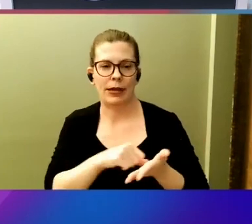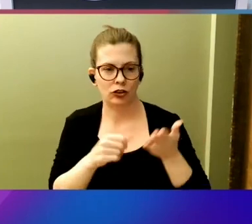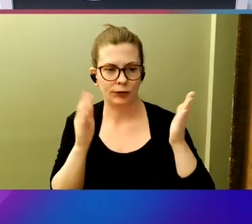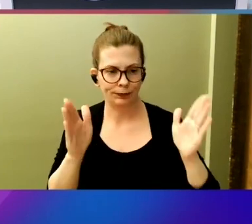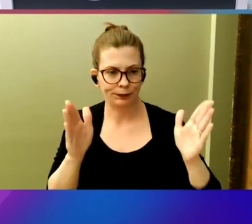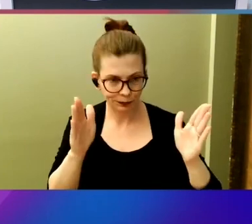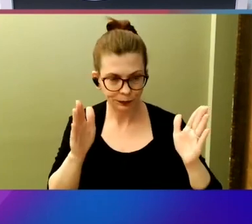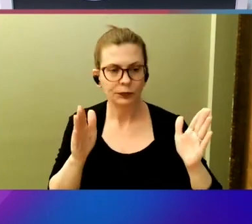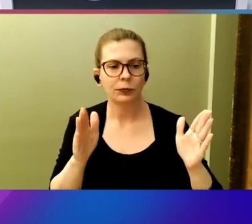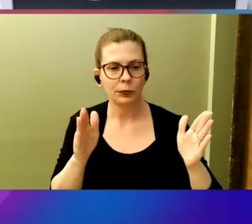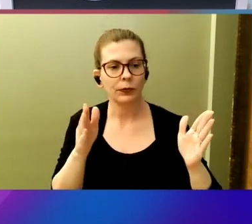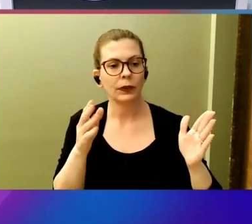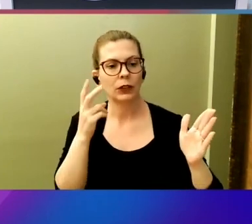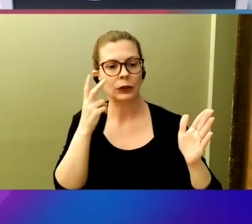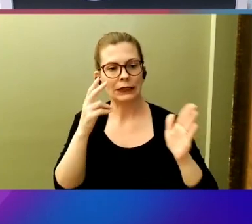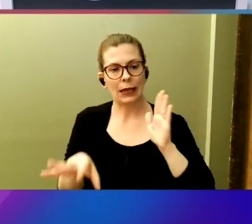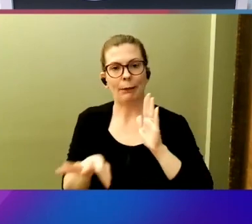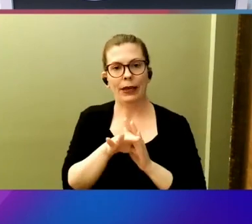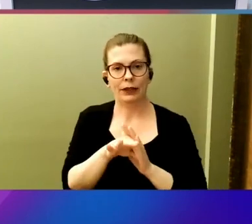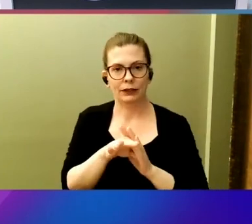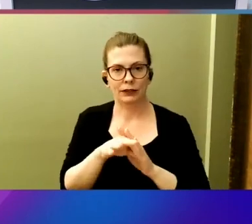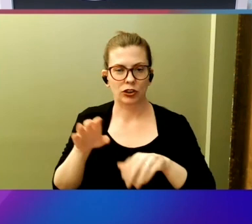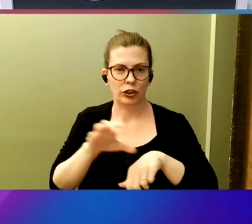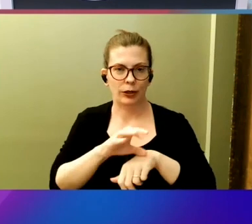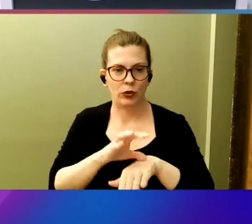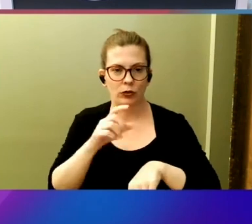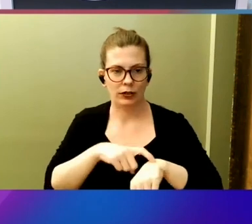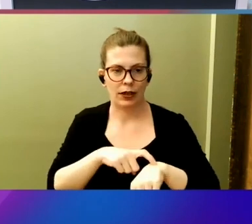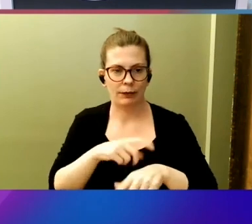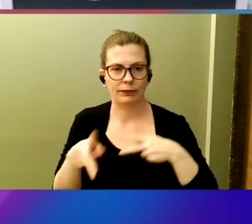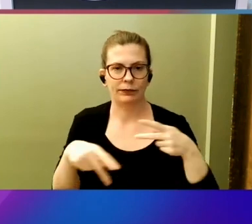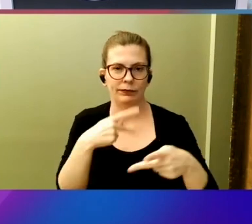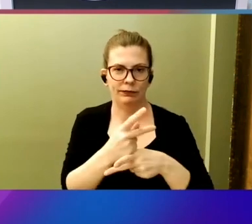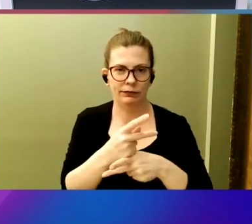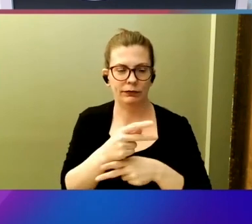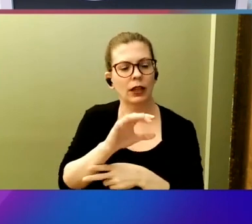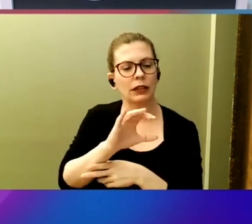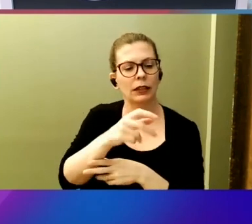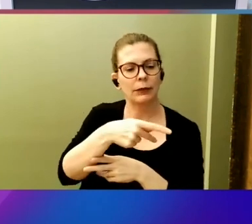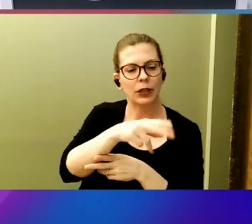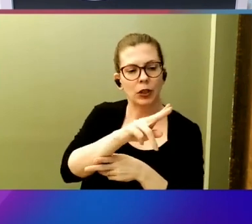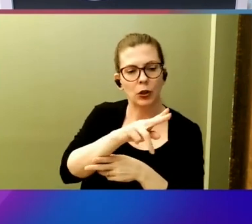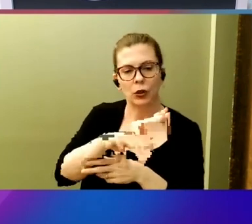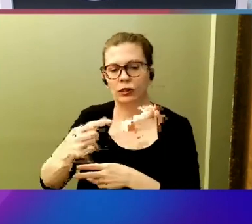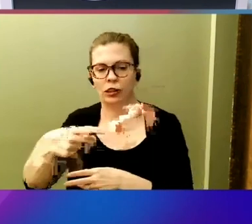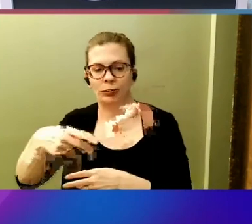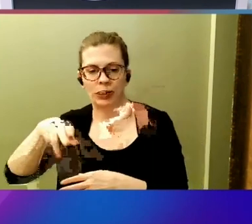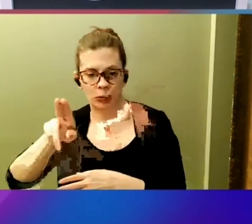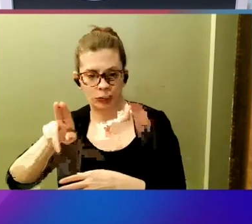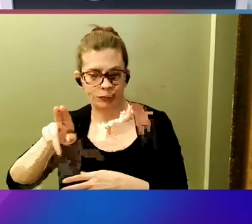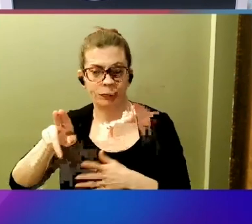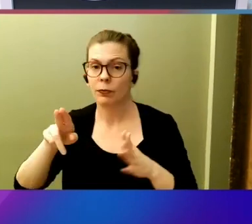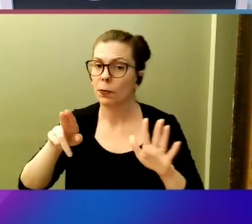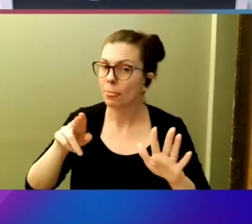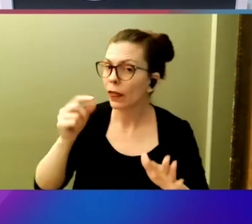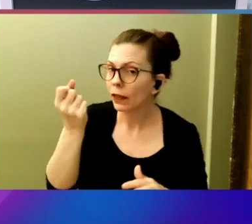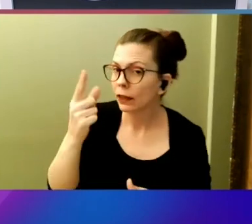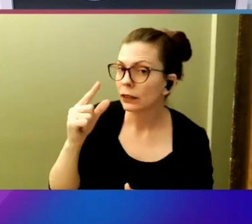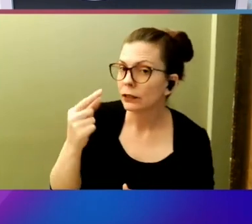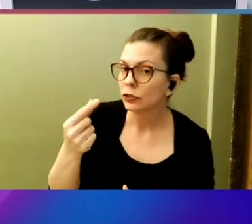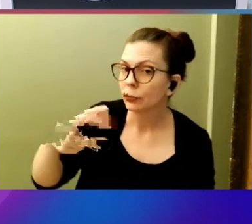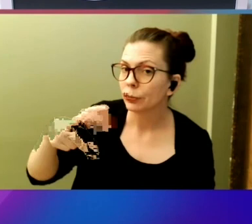can select your compute type. So again, you have CPU, you have GPU. Nice. Again, GPU is going to get you 4